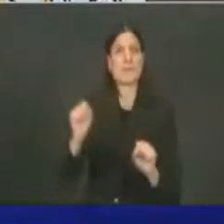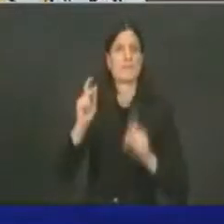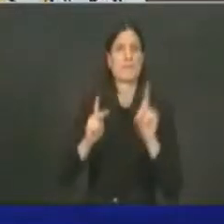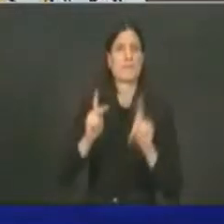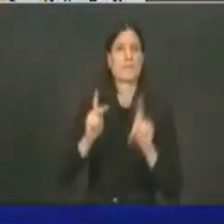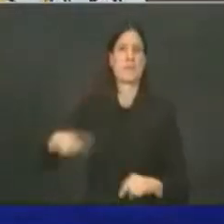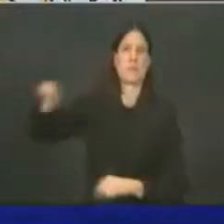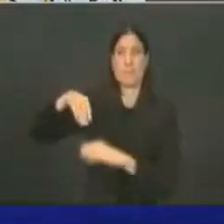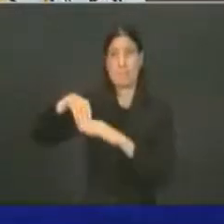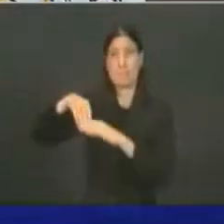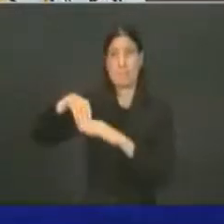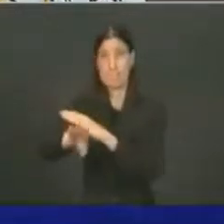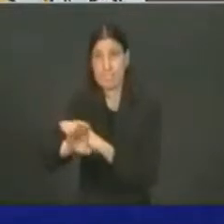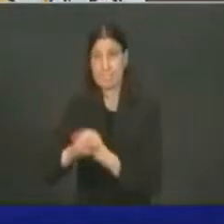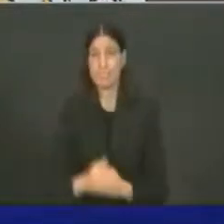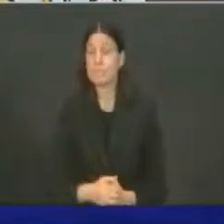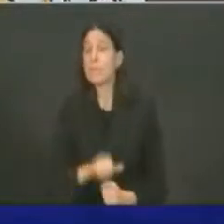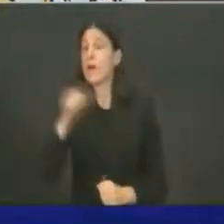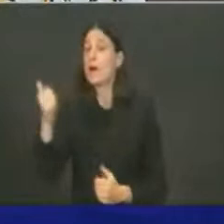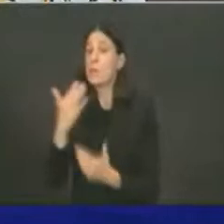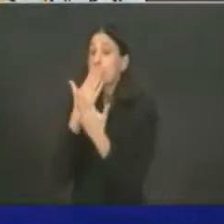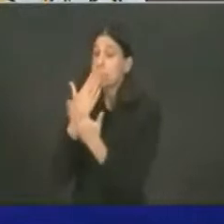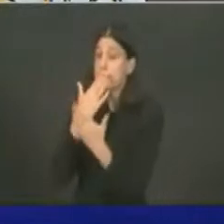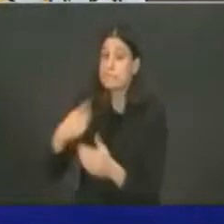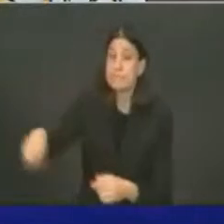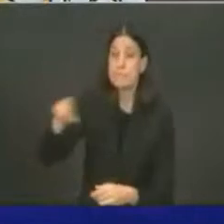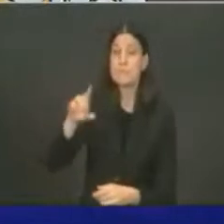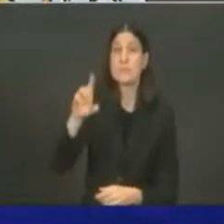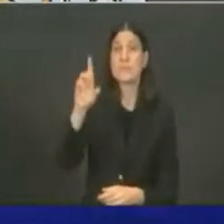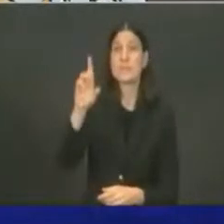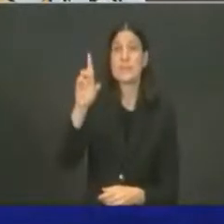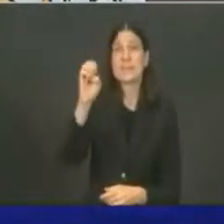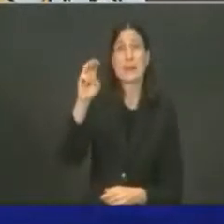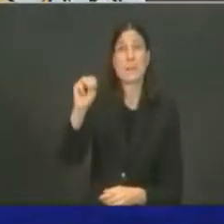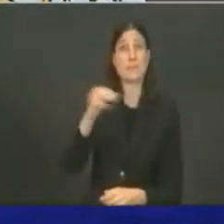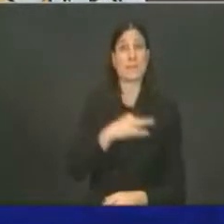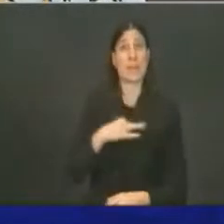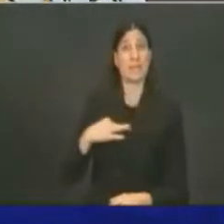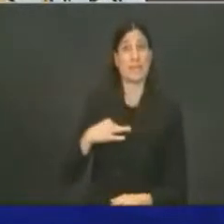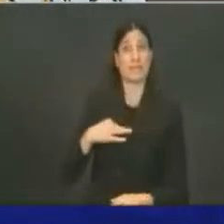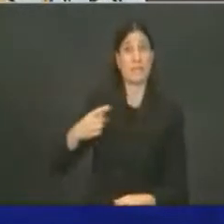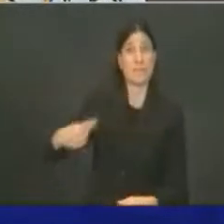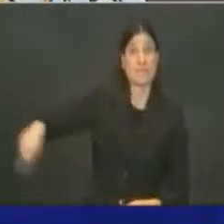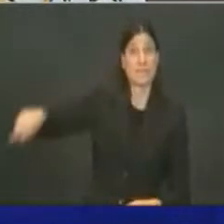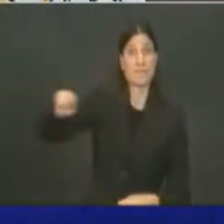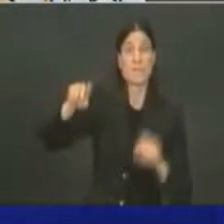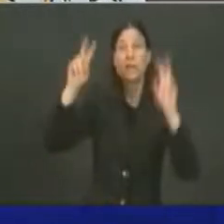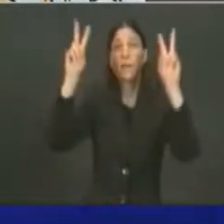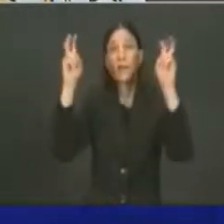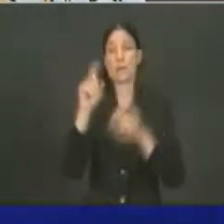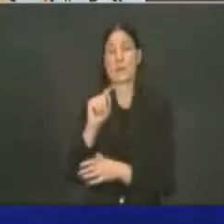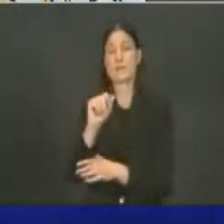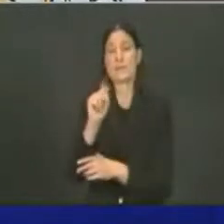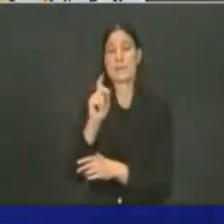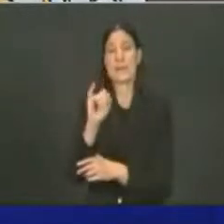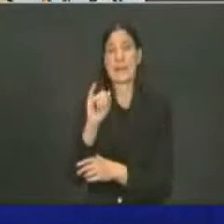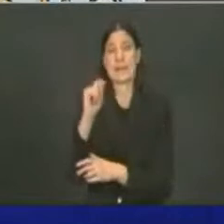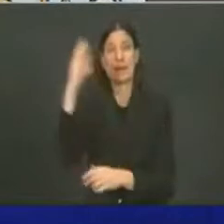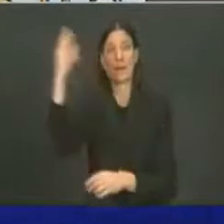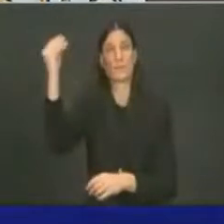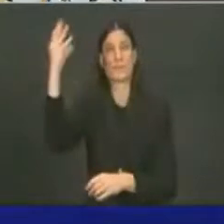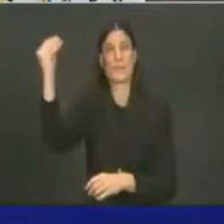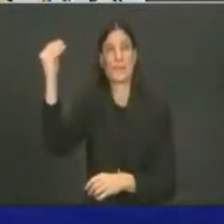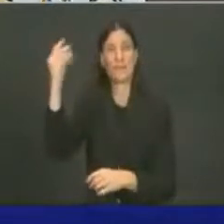at EMA, who had a stockpile of ventilators and masks and who got it out, even